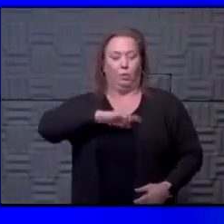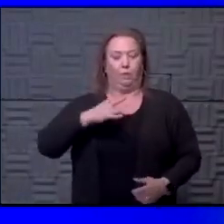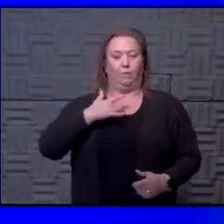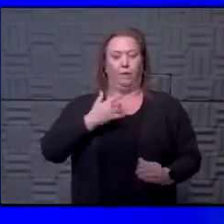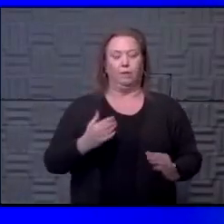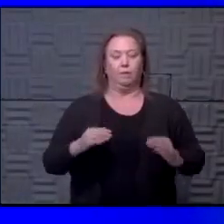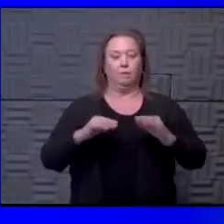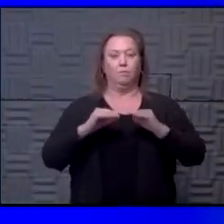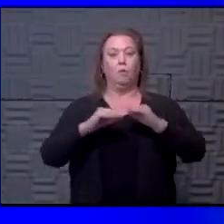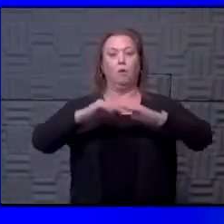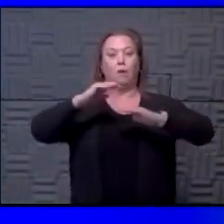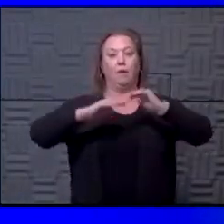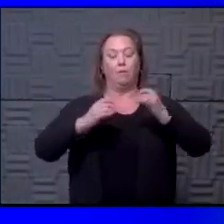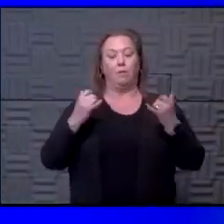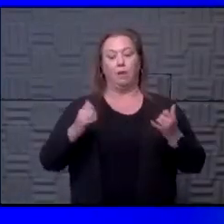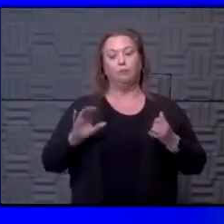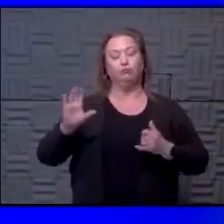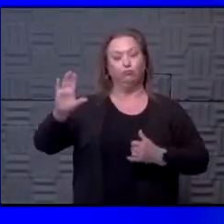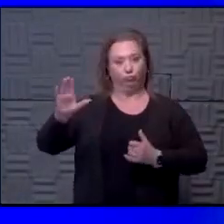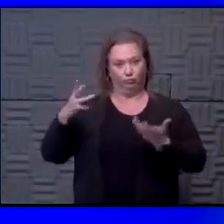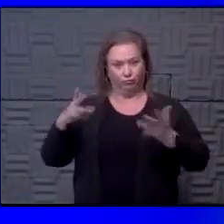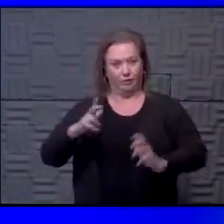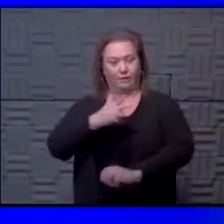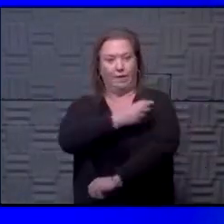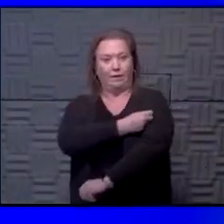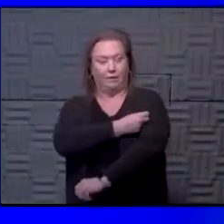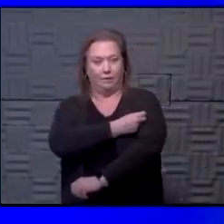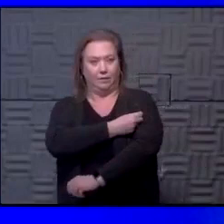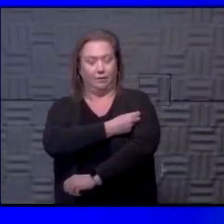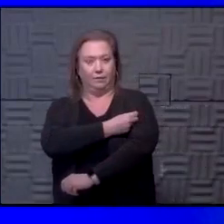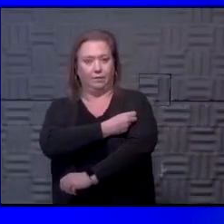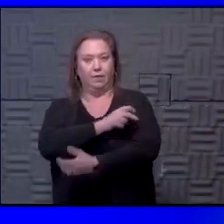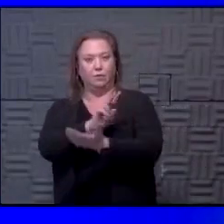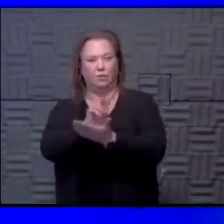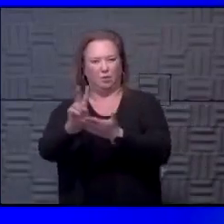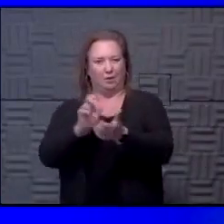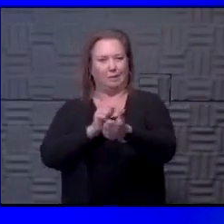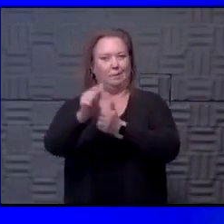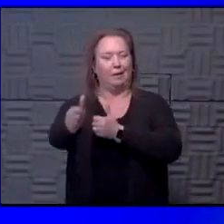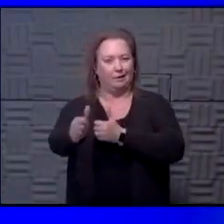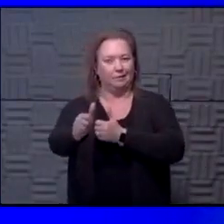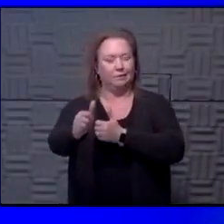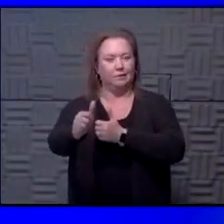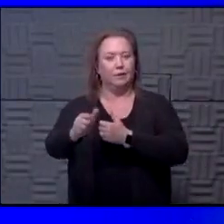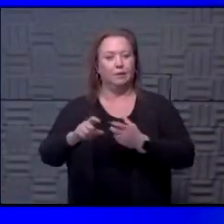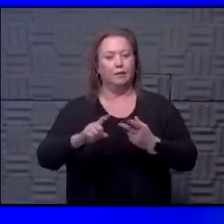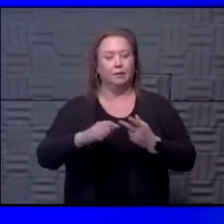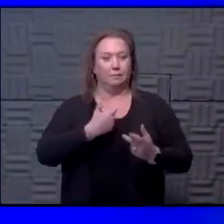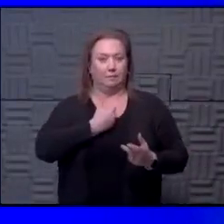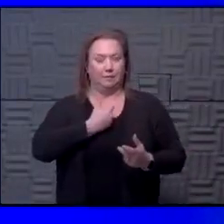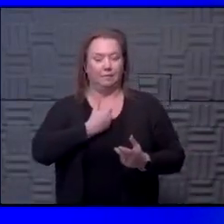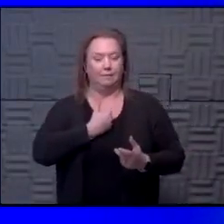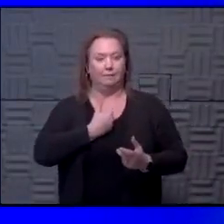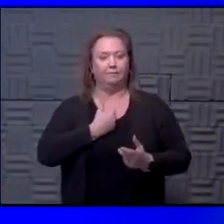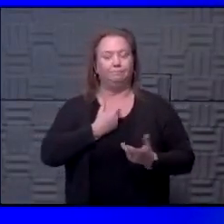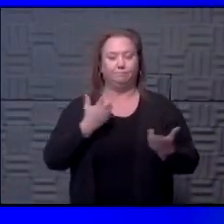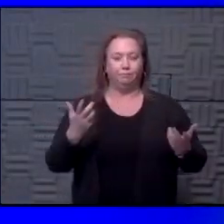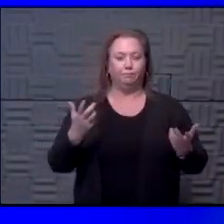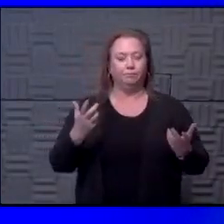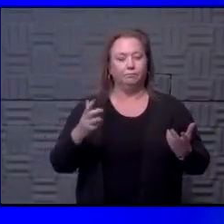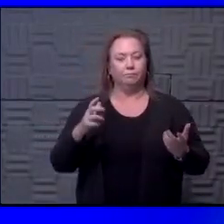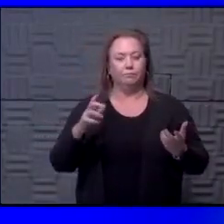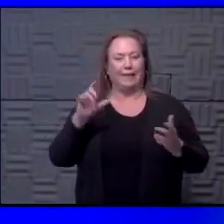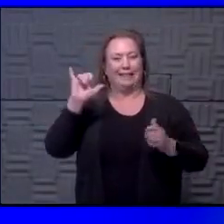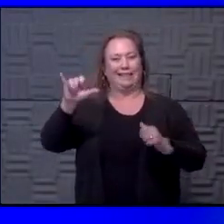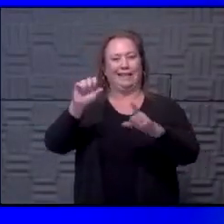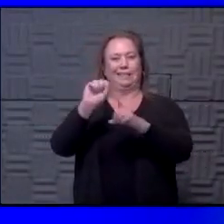more comfortable now because both she is vaccinated and past that 2 weeks to gain optimal immunity, and so was he. So anecdotally, he